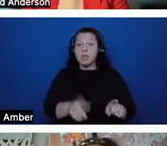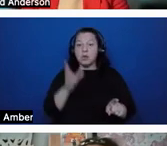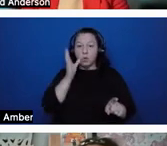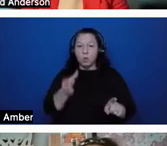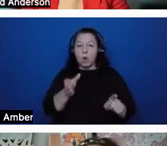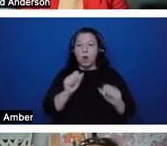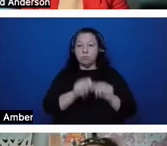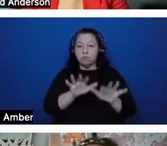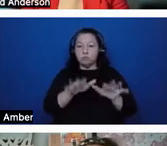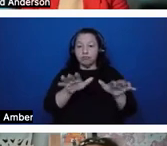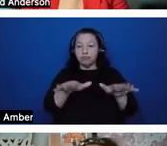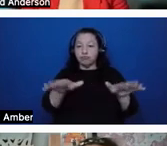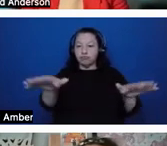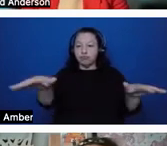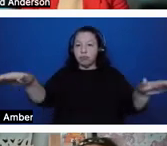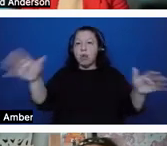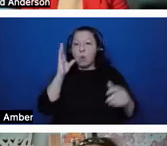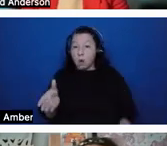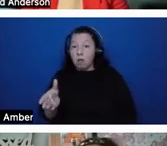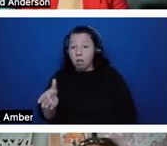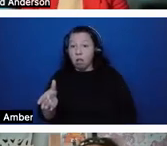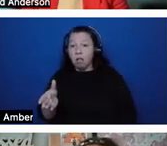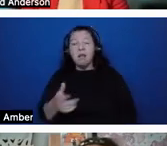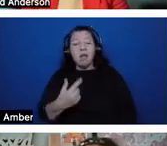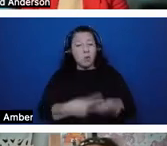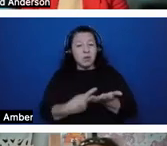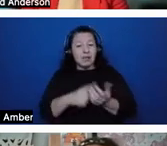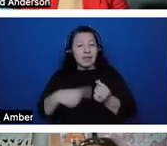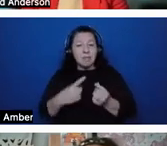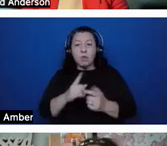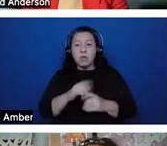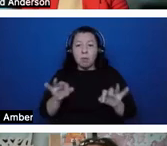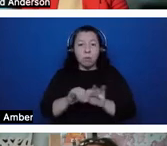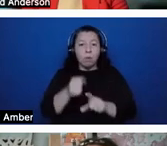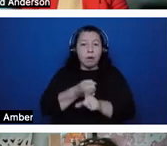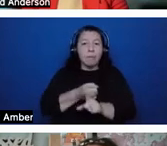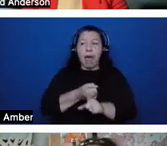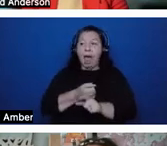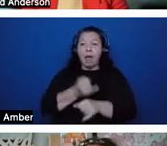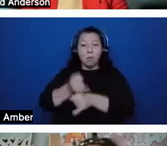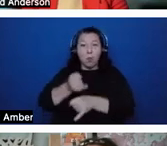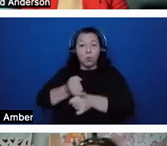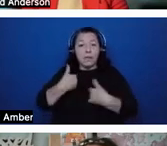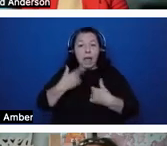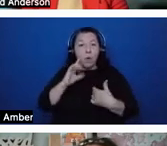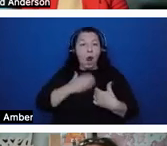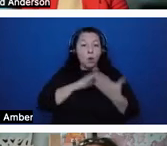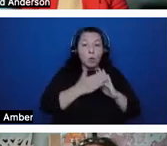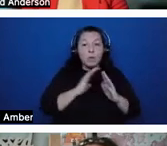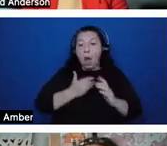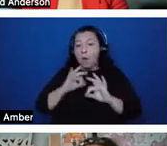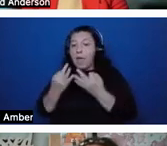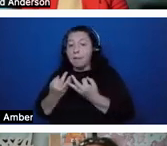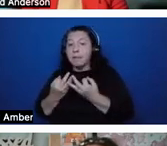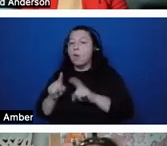huge impact that the boarding schools had on our communities, on our families, we can also think about, like, okay, so what if we're that